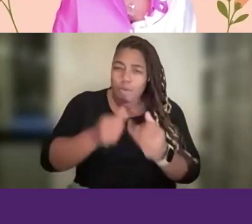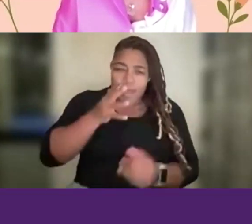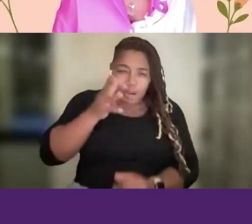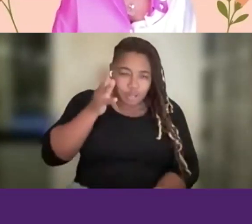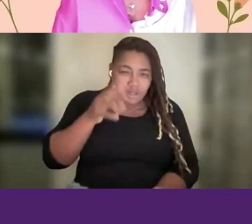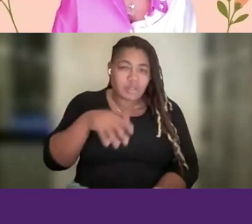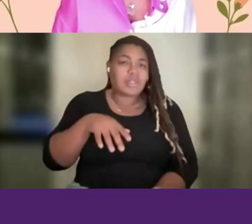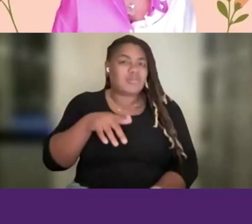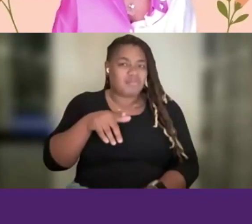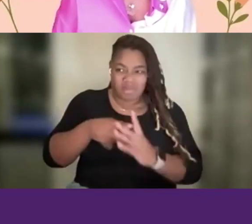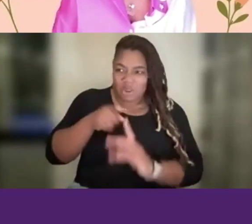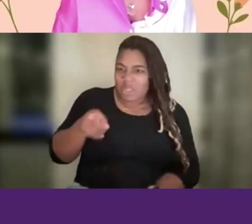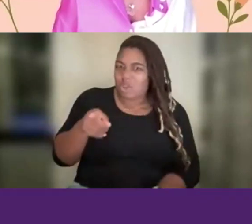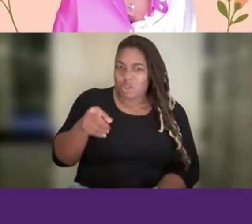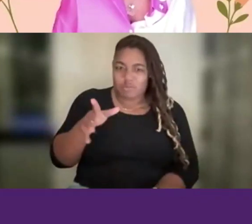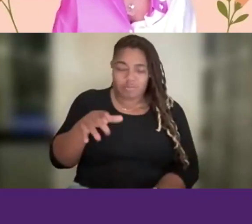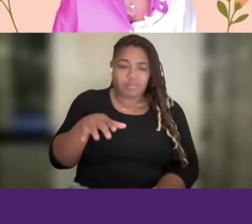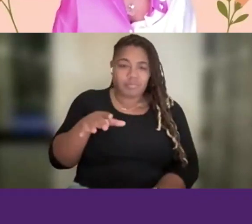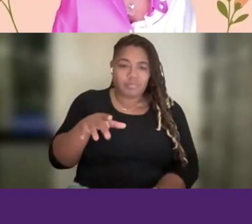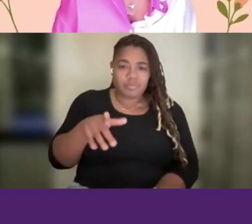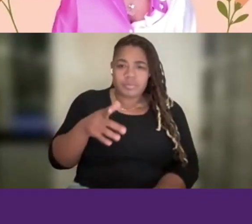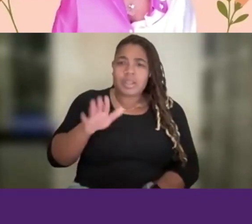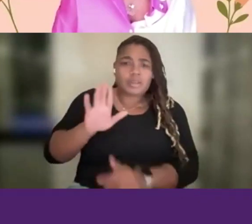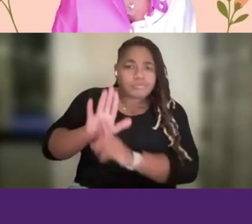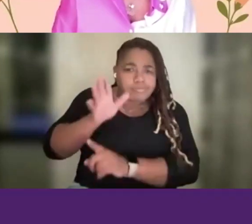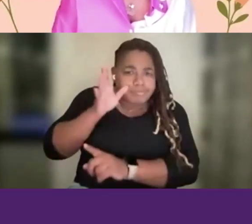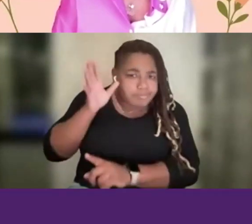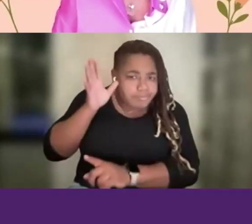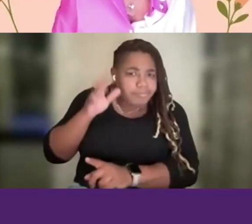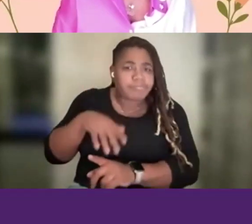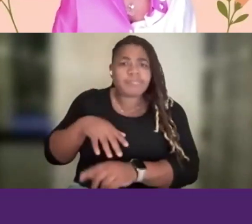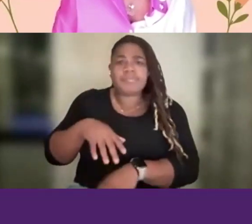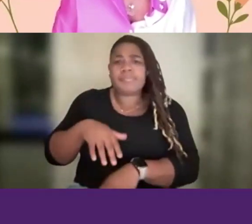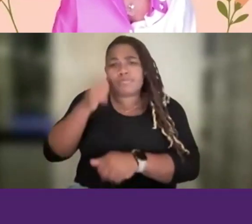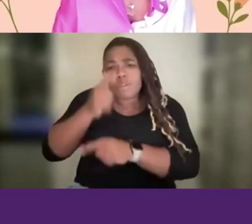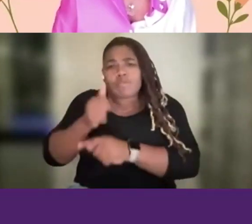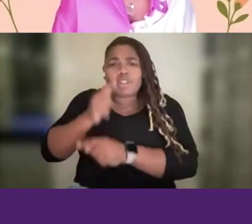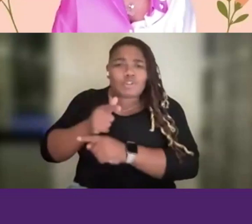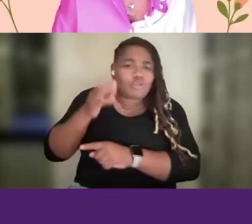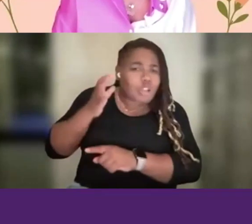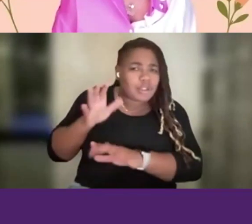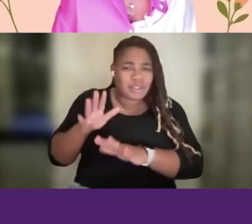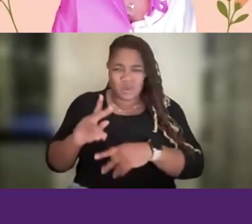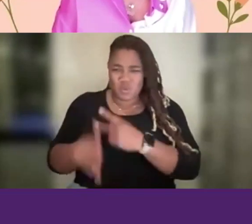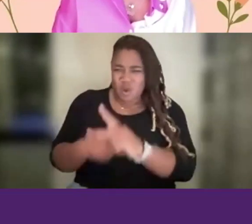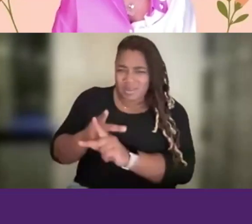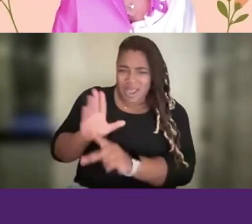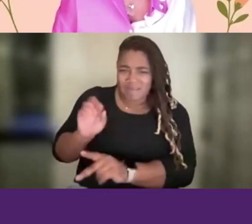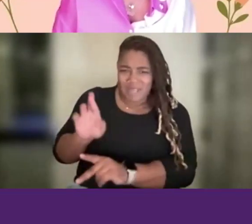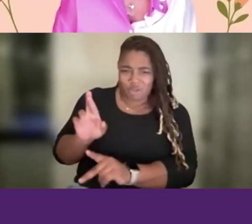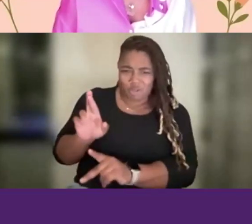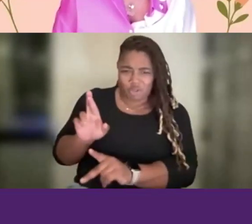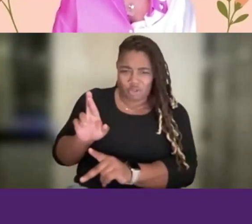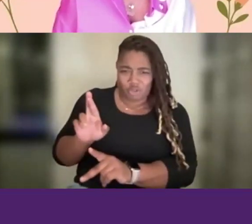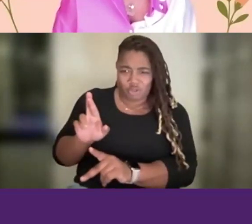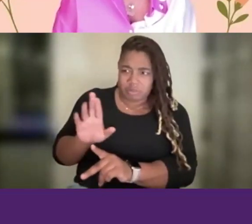there with, you know, what, you know, their parents, their brothers, their sisters, cousins, what kinds of cancer have all of your